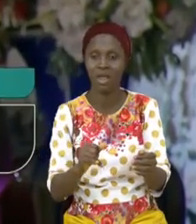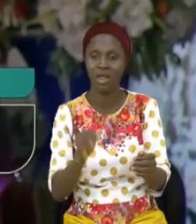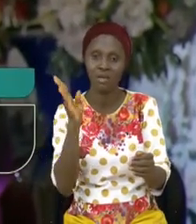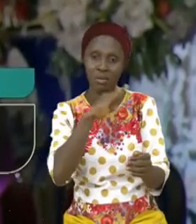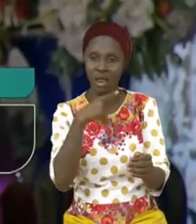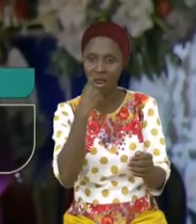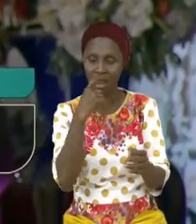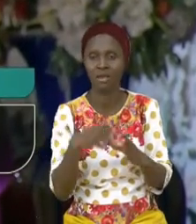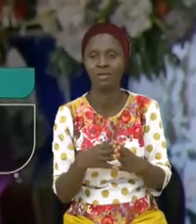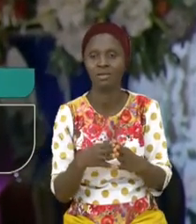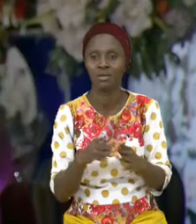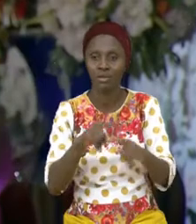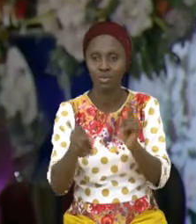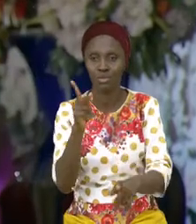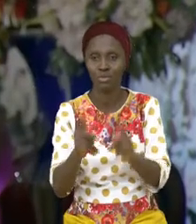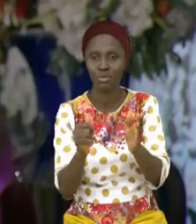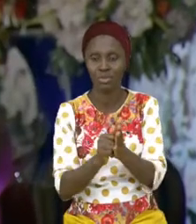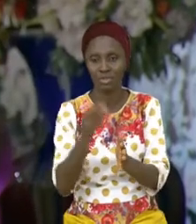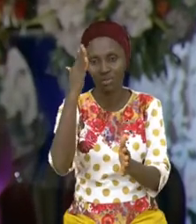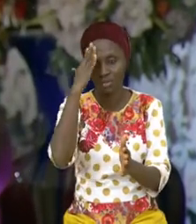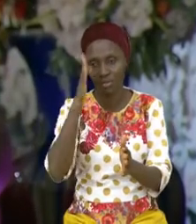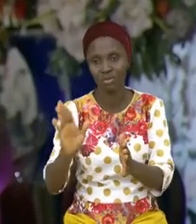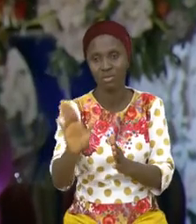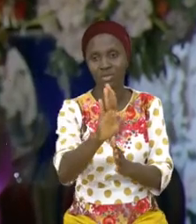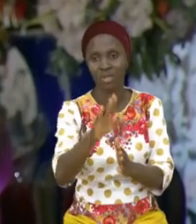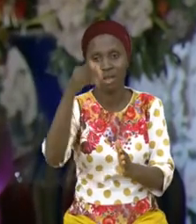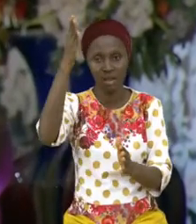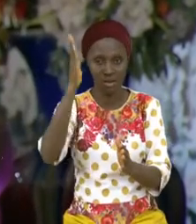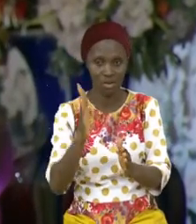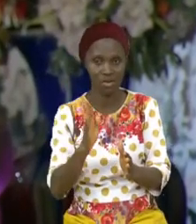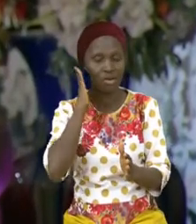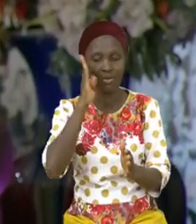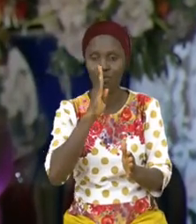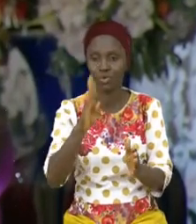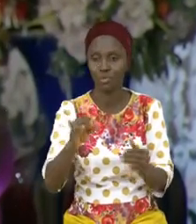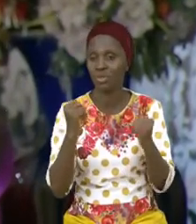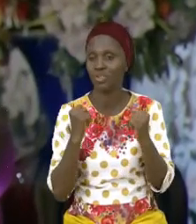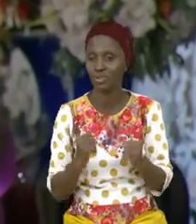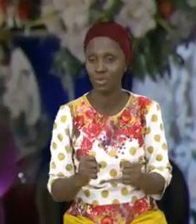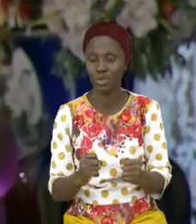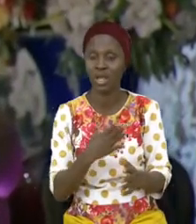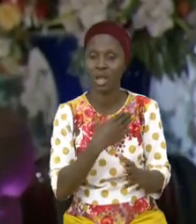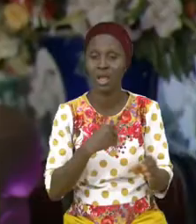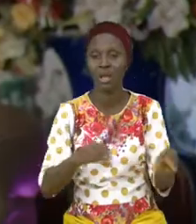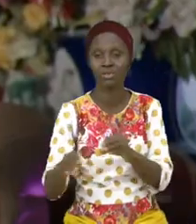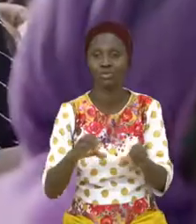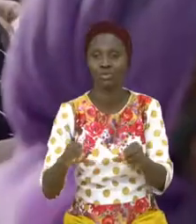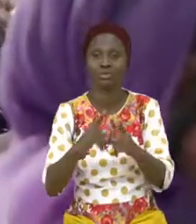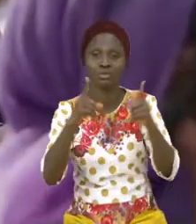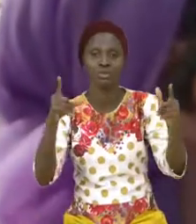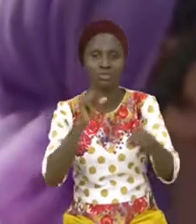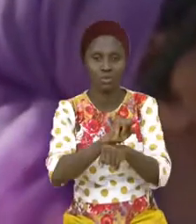people that you know their god shall be stronger and do exploits